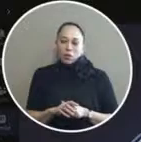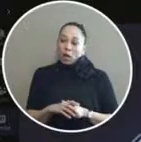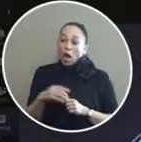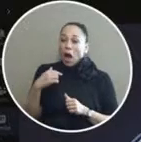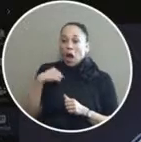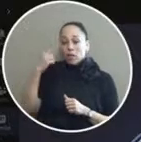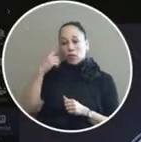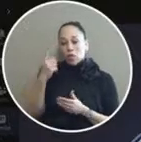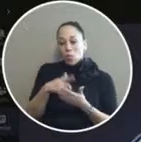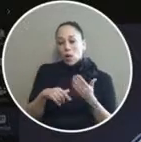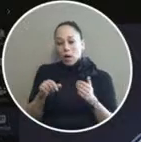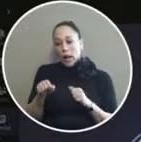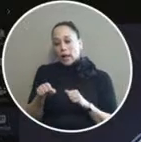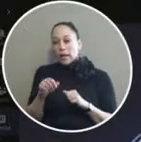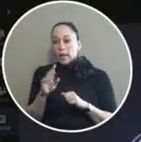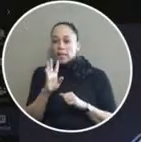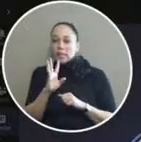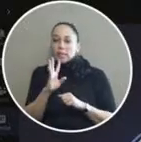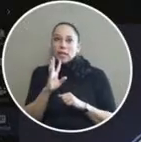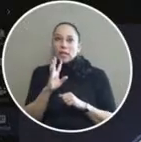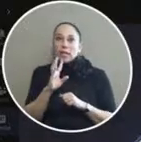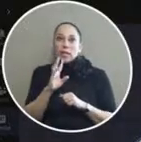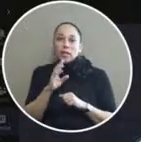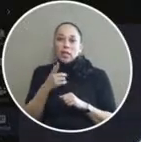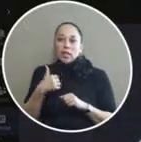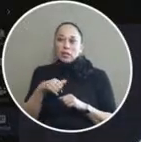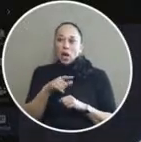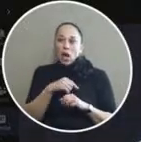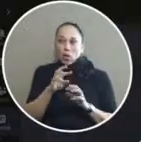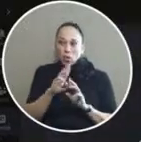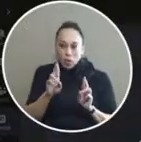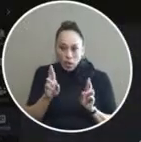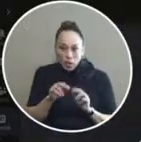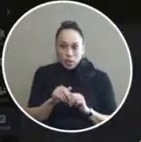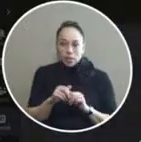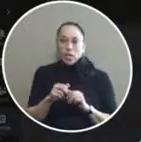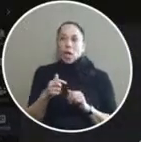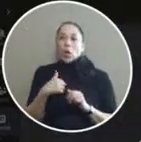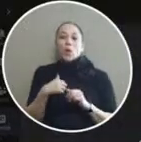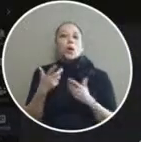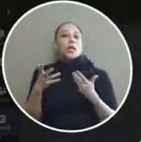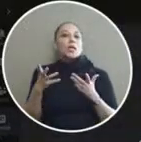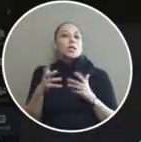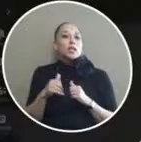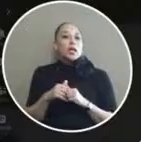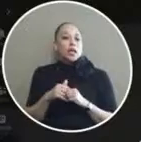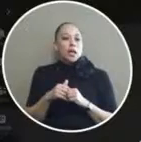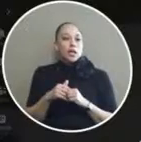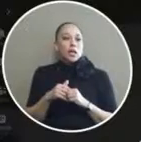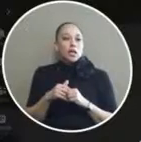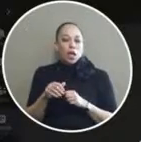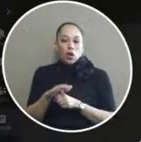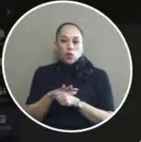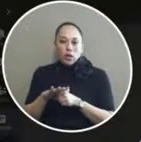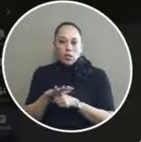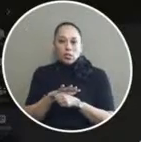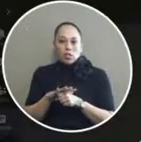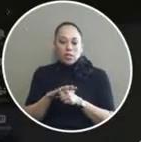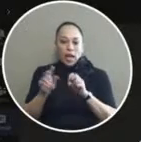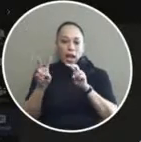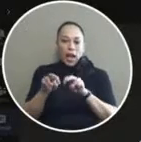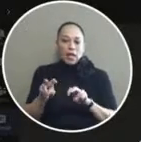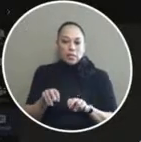I think that what I can speak to is our readiness. We've done the stakeholder outreach and we've